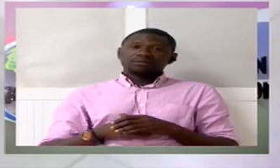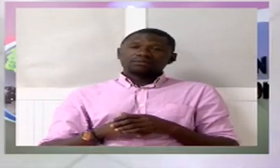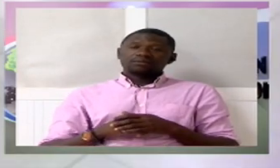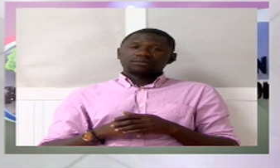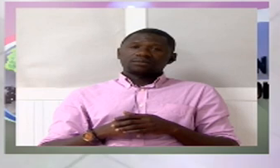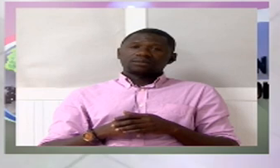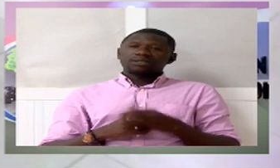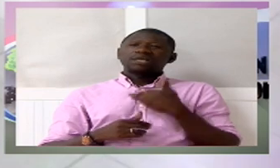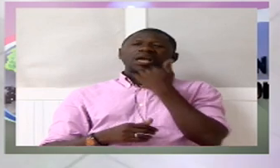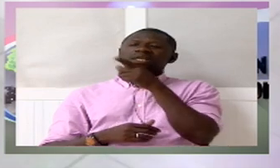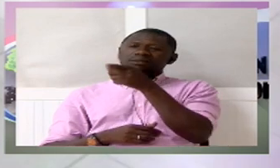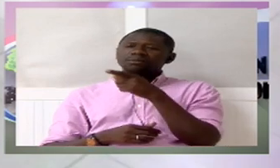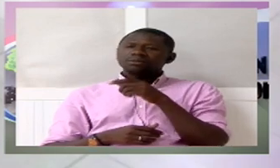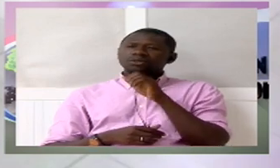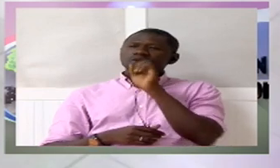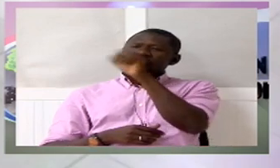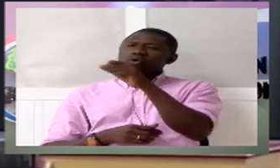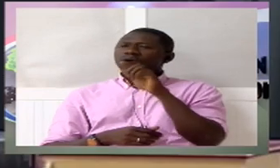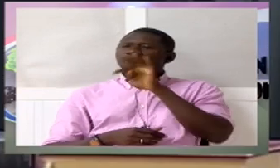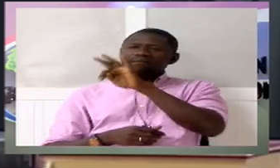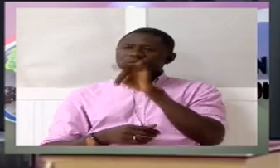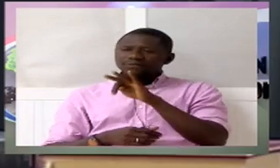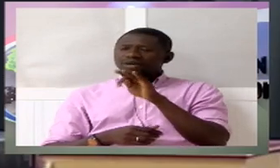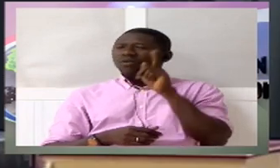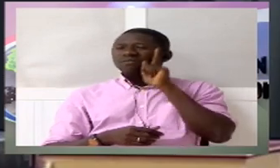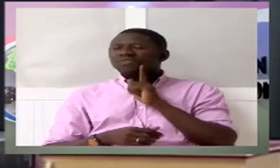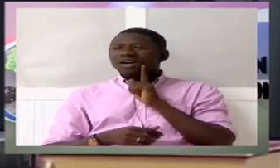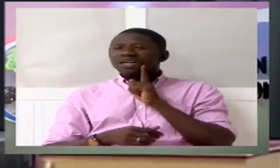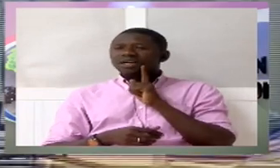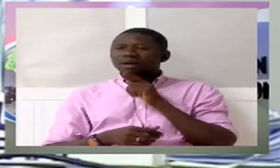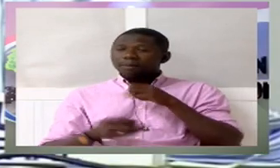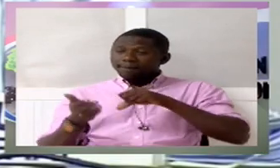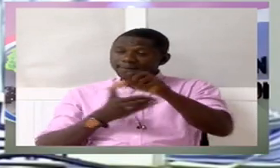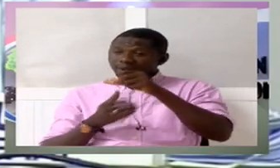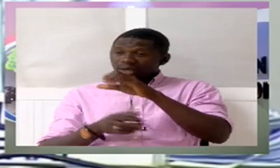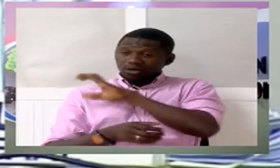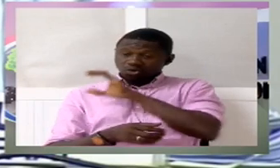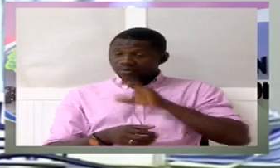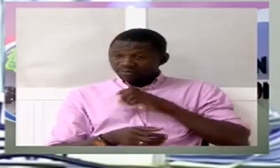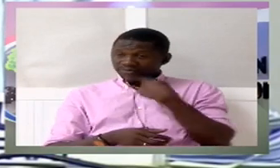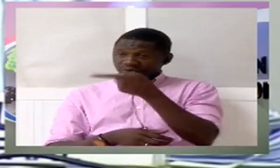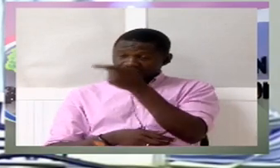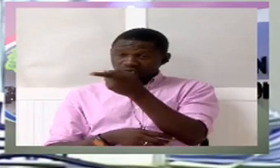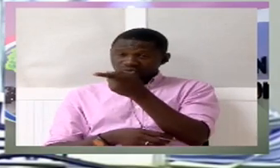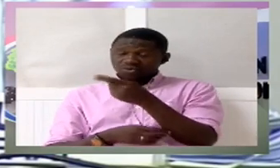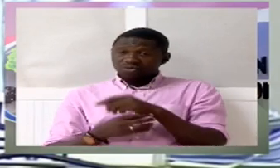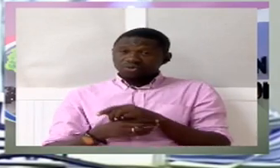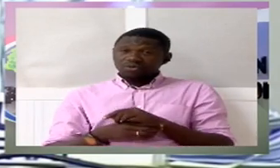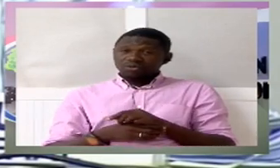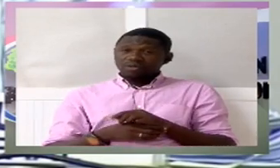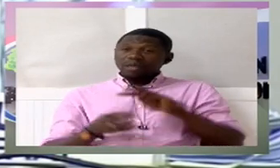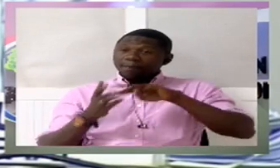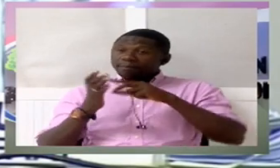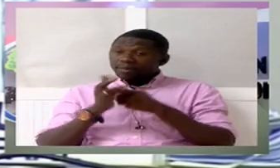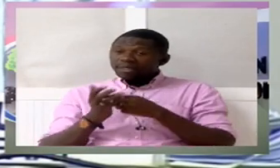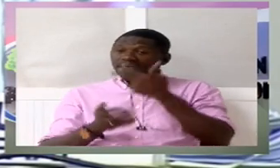akitor. Did your father buy any house for you? A 9-year-old boy arrested and taken to the